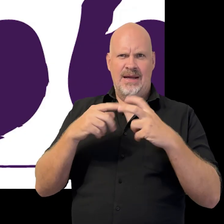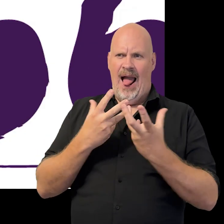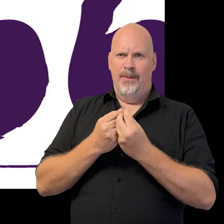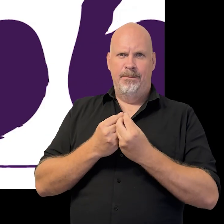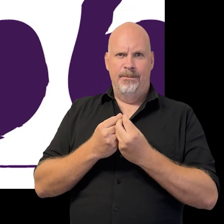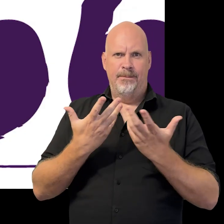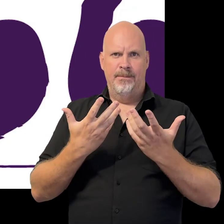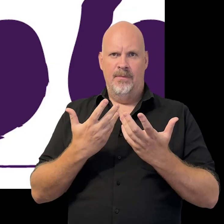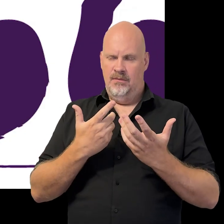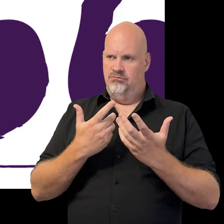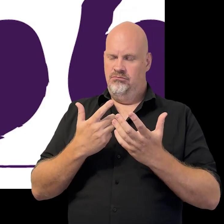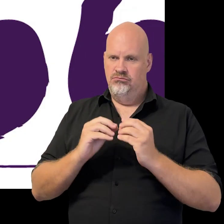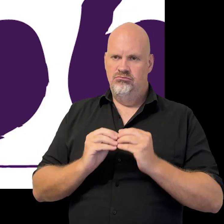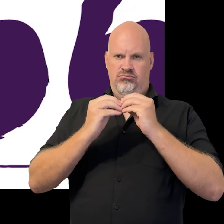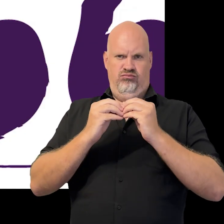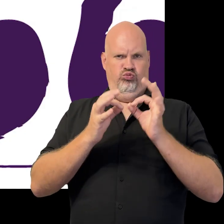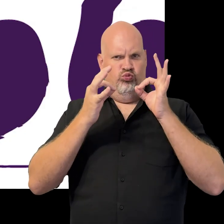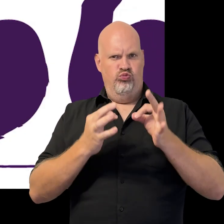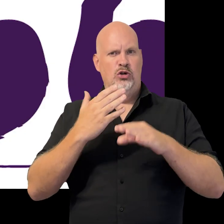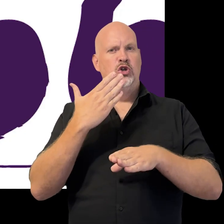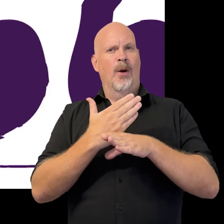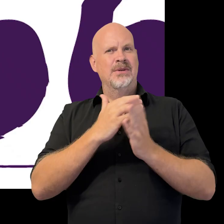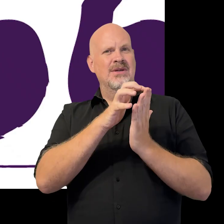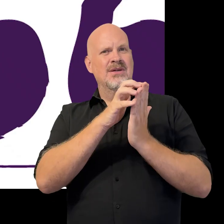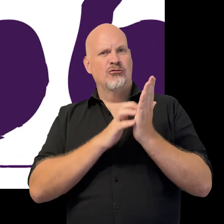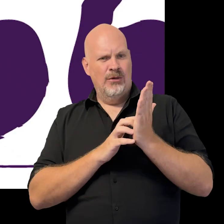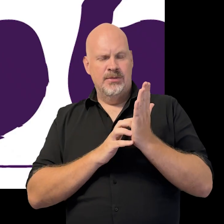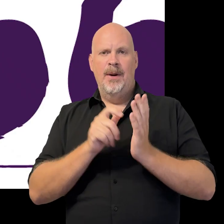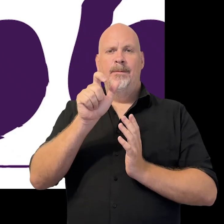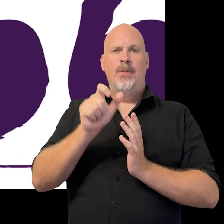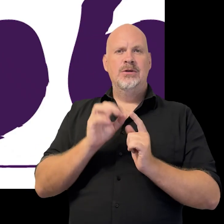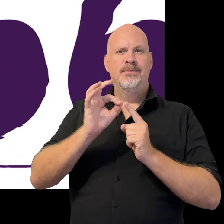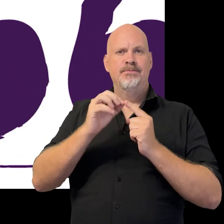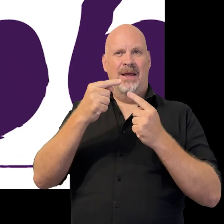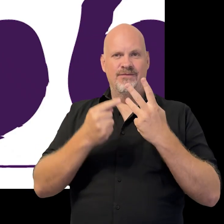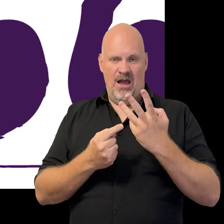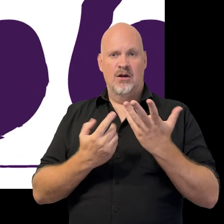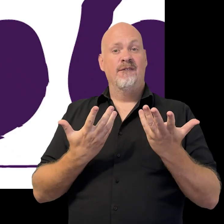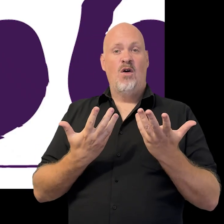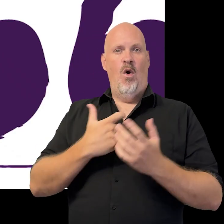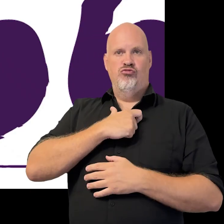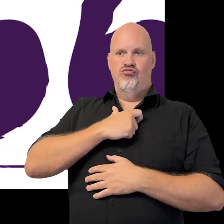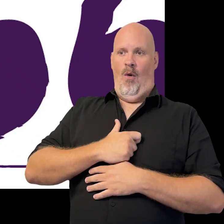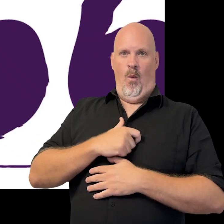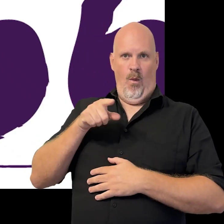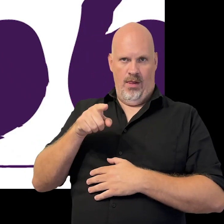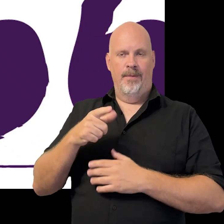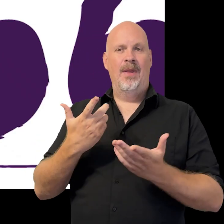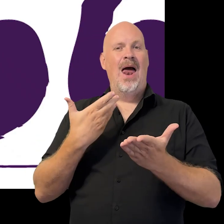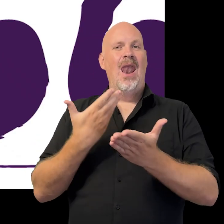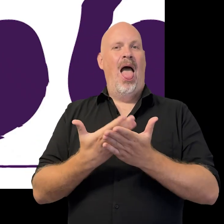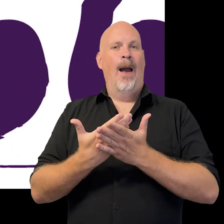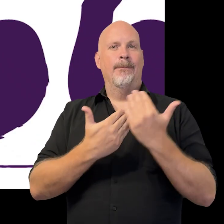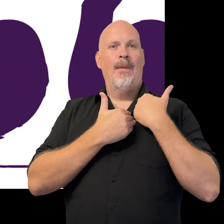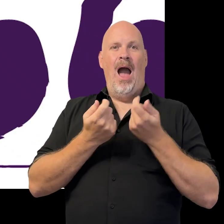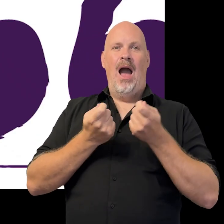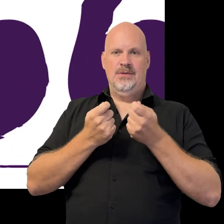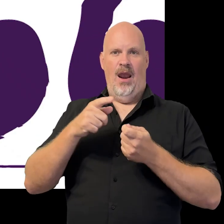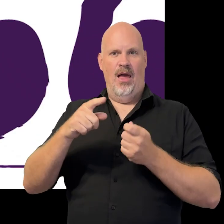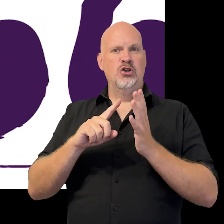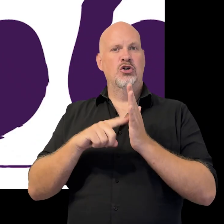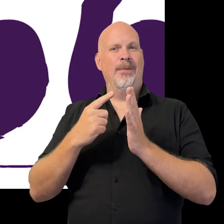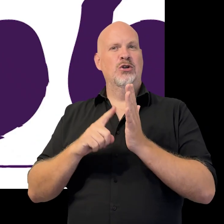we're looking at you conducting your own research is that you can actually look also analysing